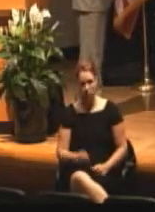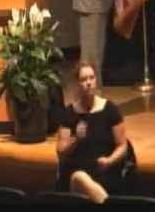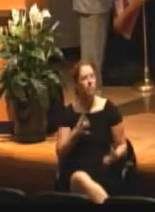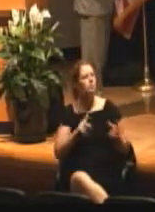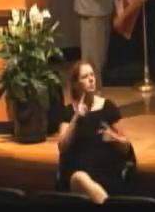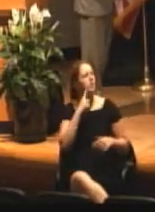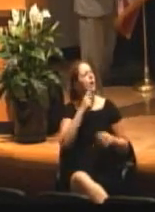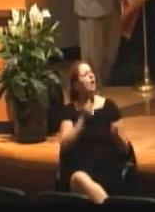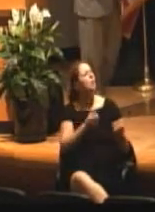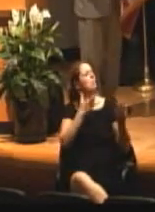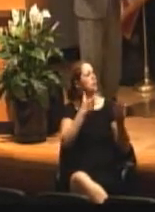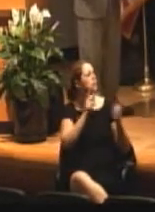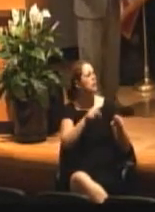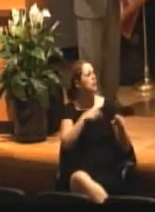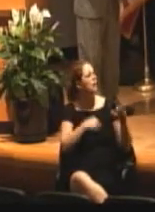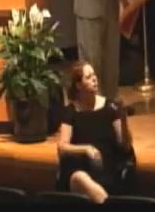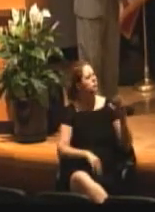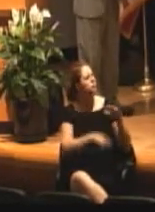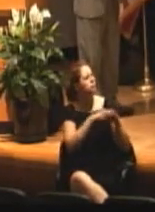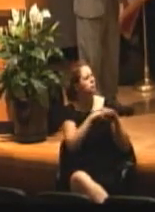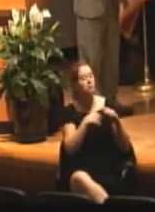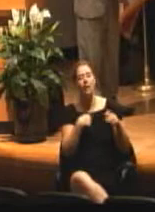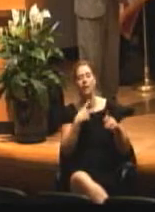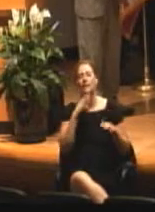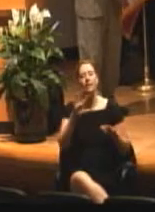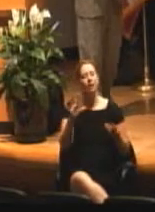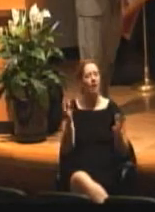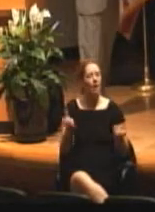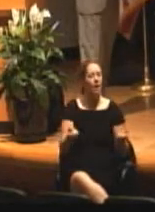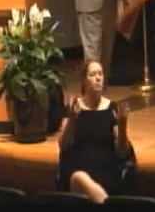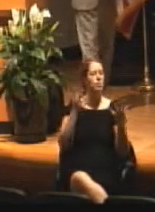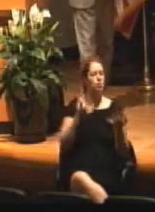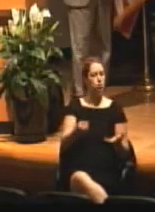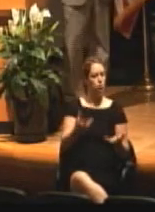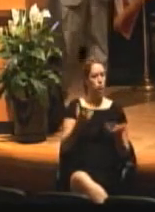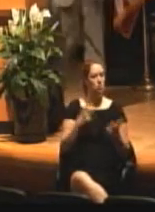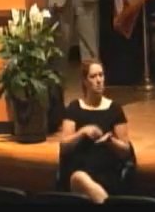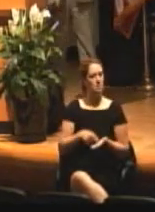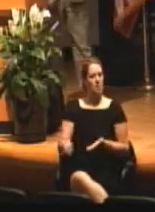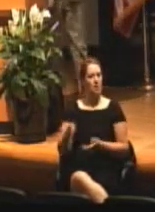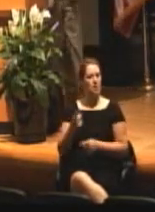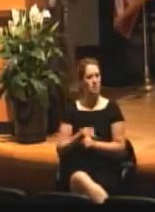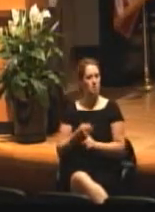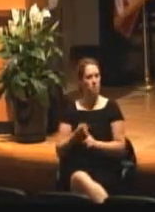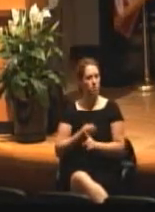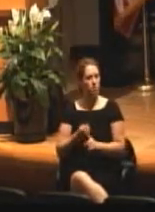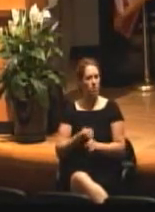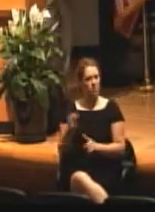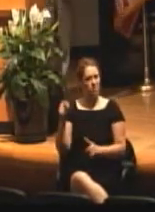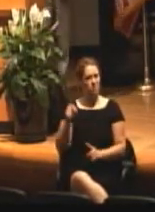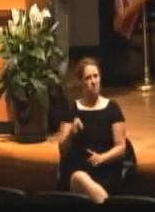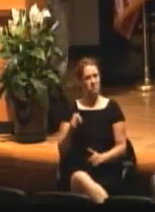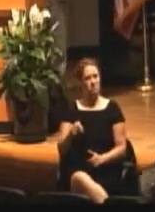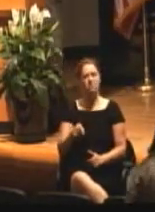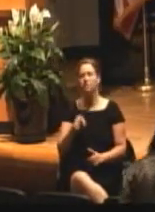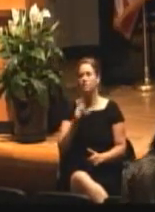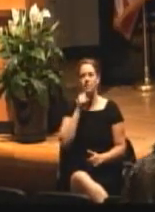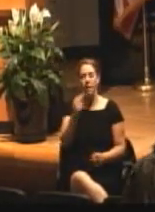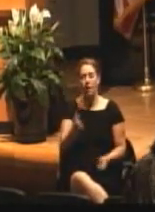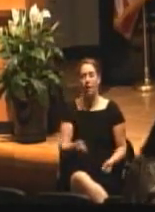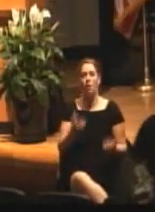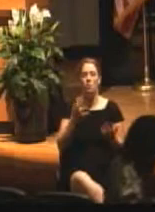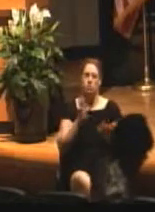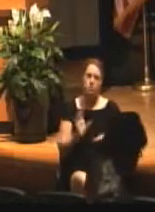go up to? I usually like to say, well, what do you want to pay? And then we can kind of work towards that. So we don't always go all the way to the highest part on